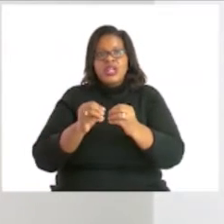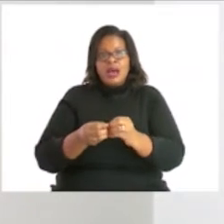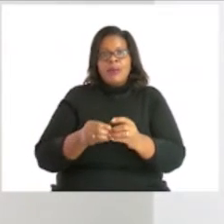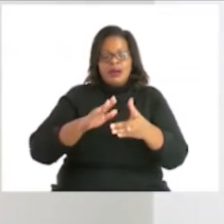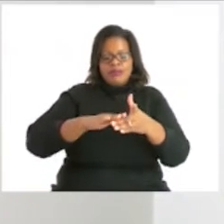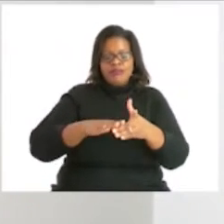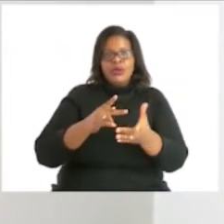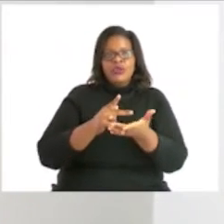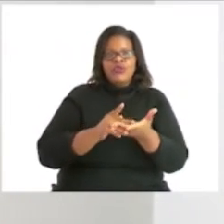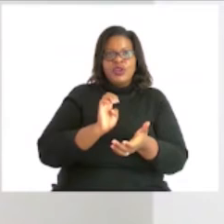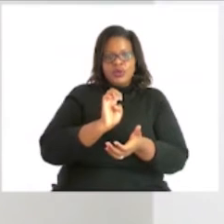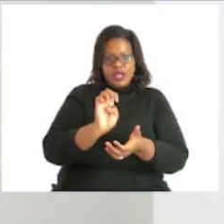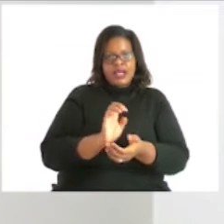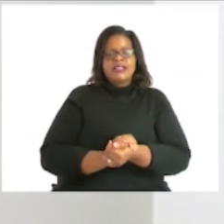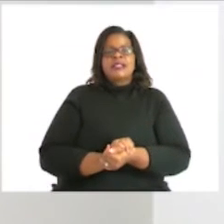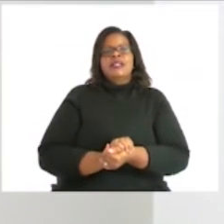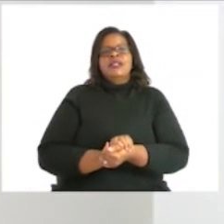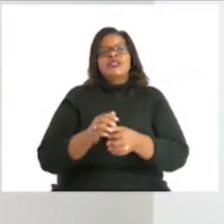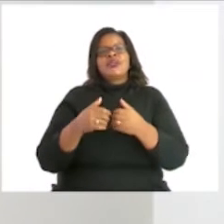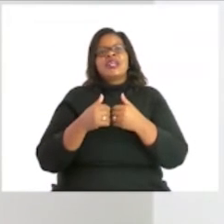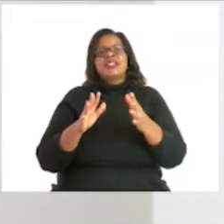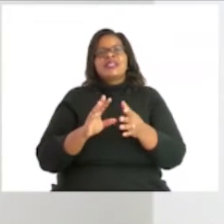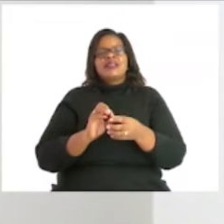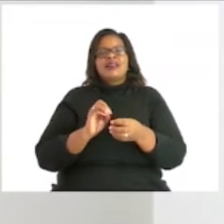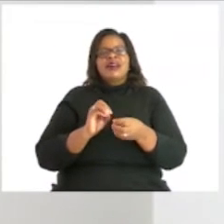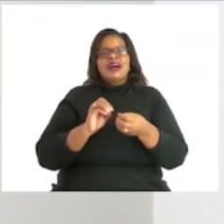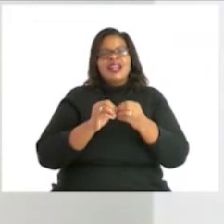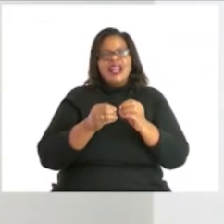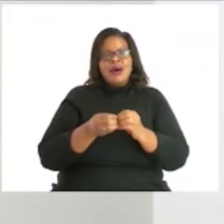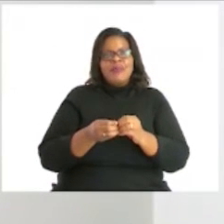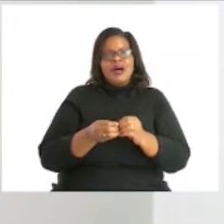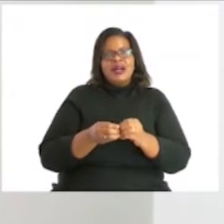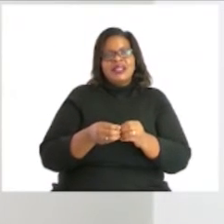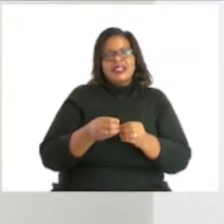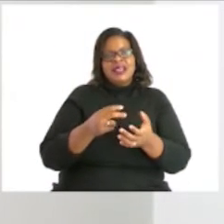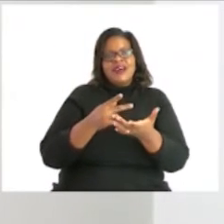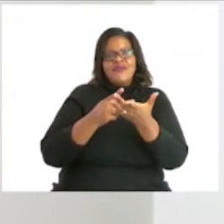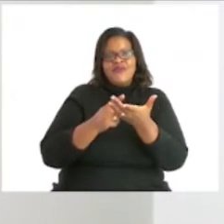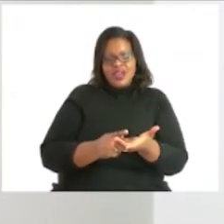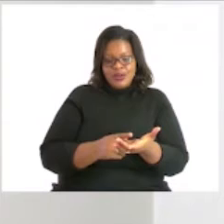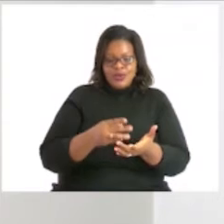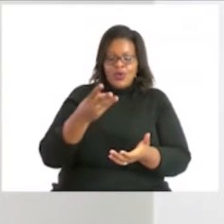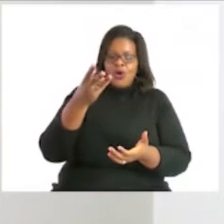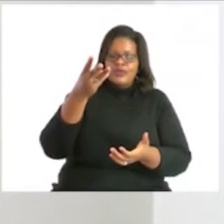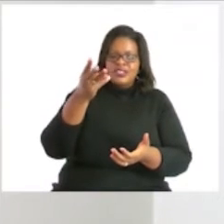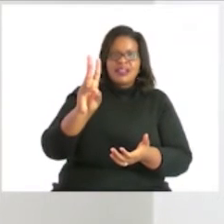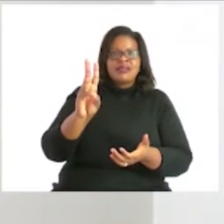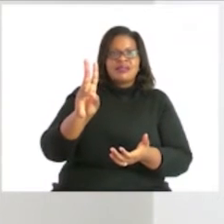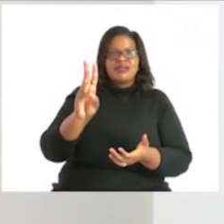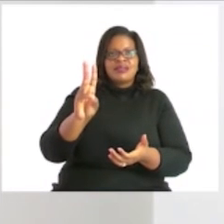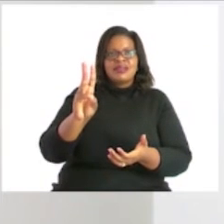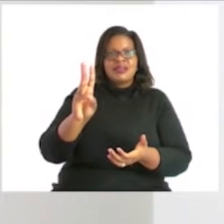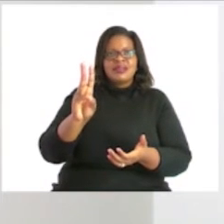you ready? Let's start. The first number we're going to write in its value is the 6. Now we